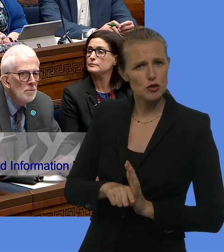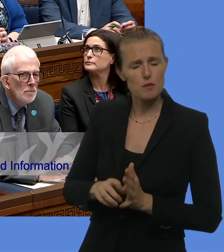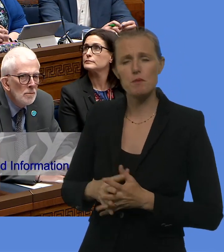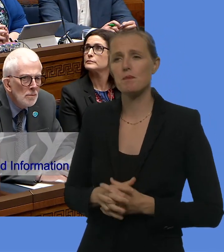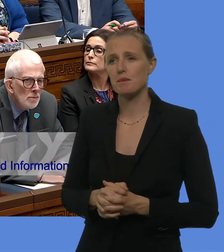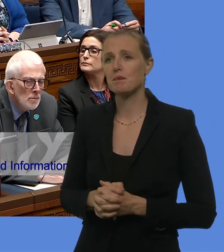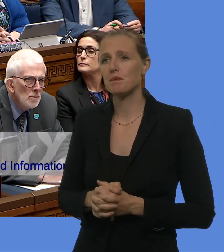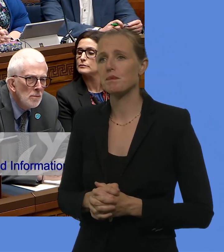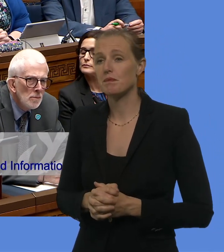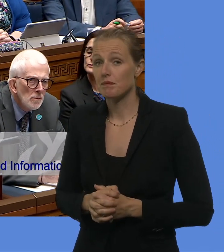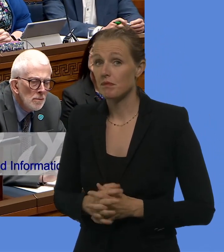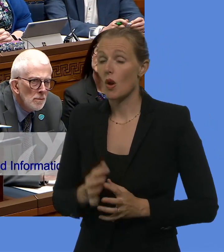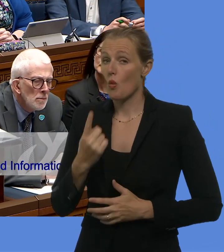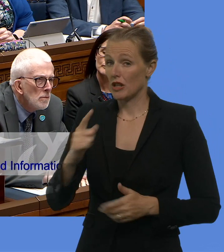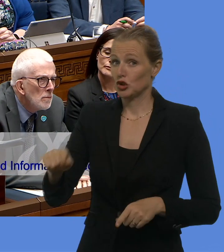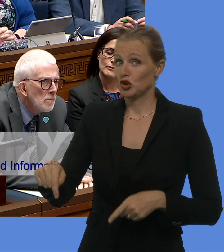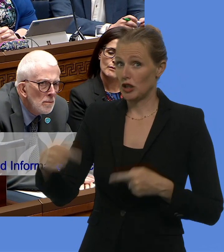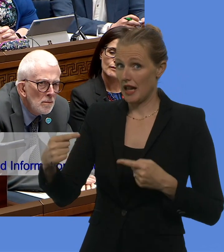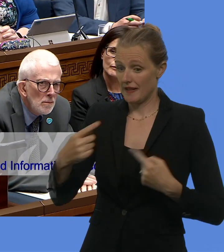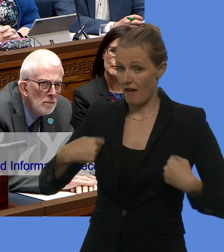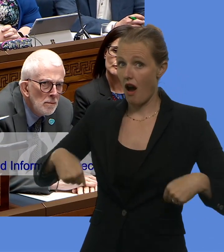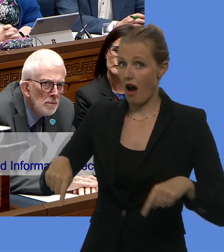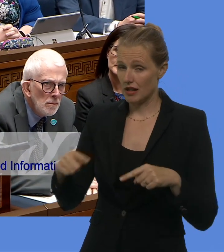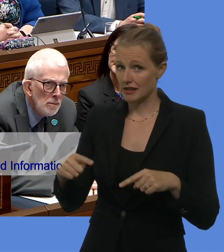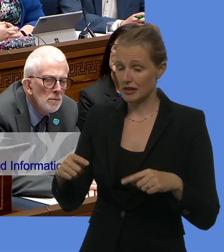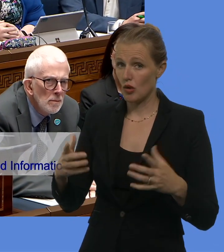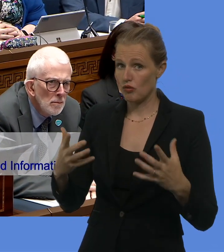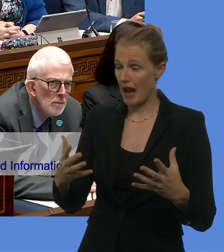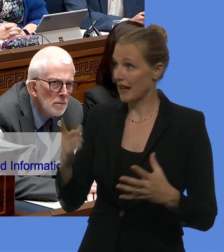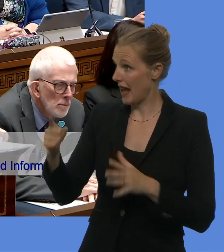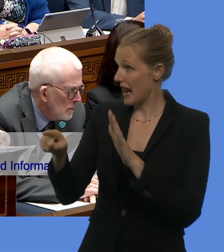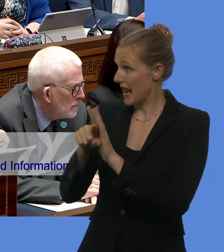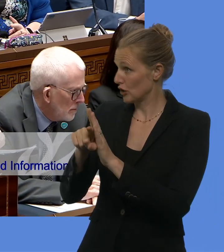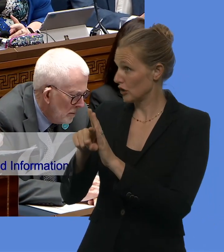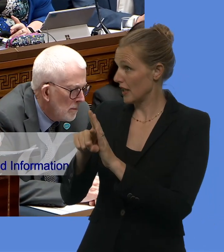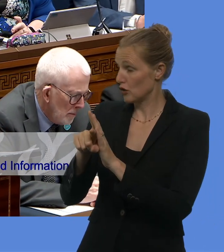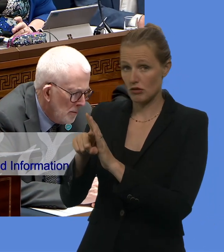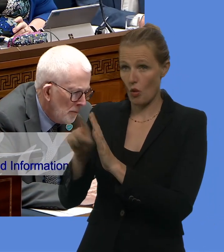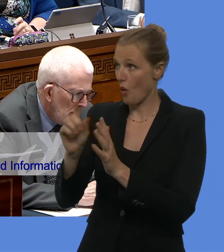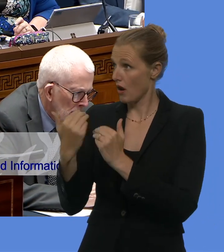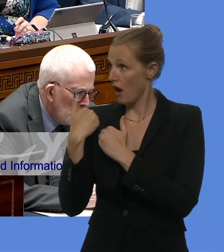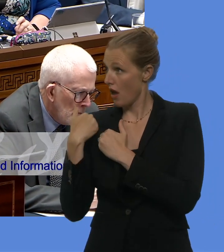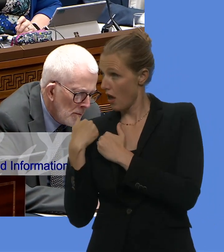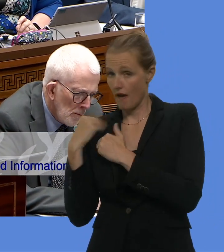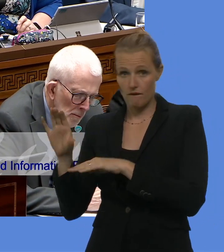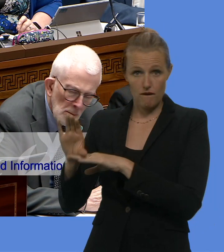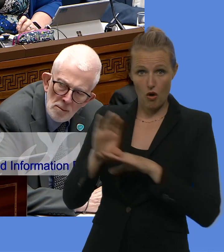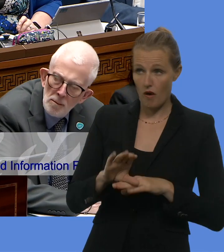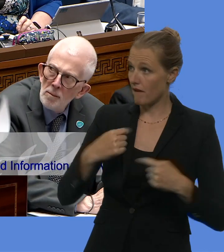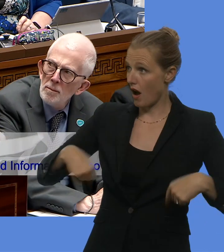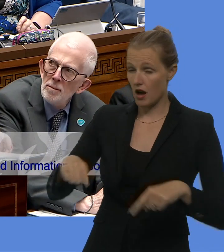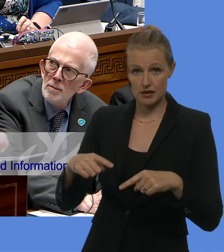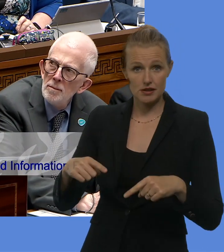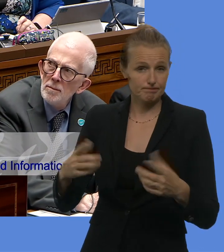had is being able to determine what burden it will place on the legislation in terms of the new arrangements. So whilst